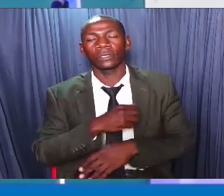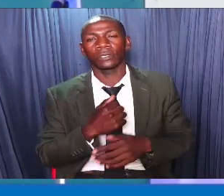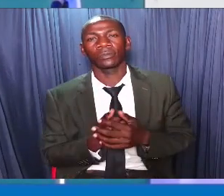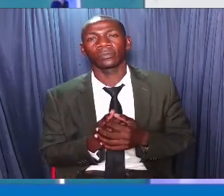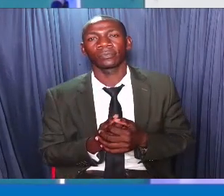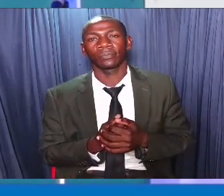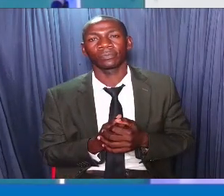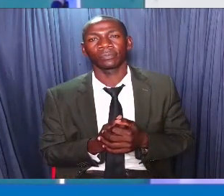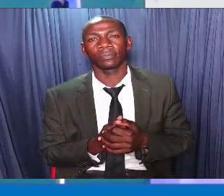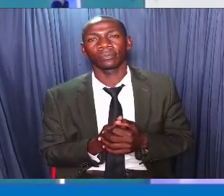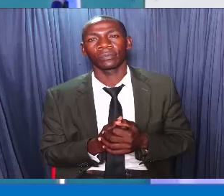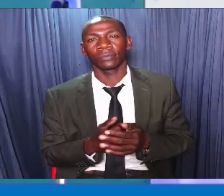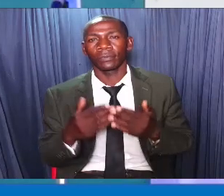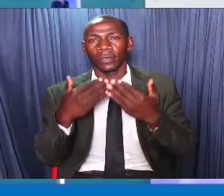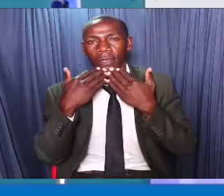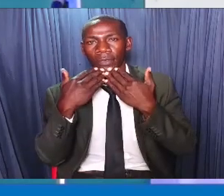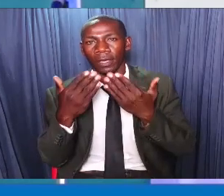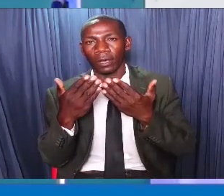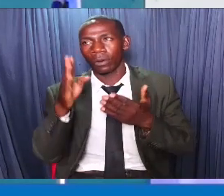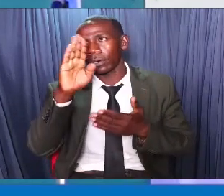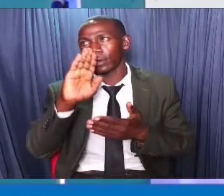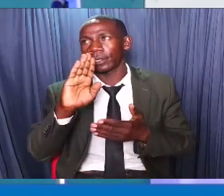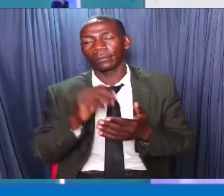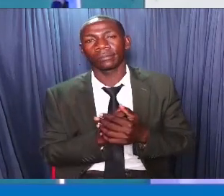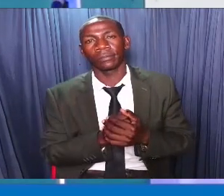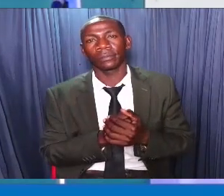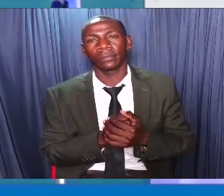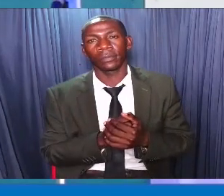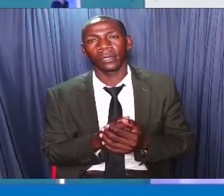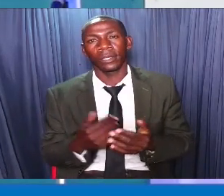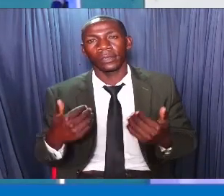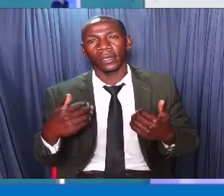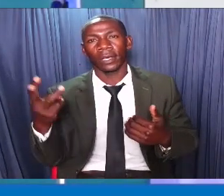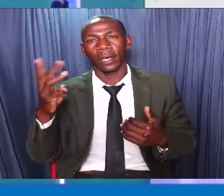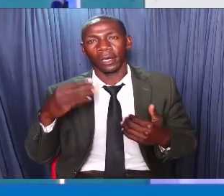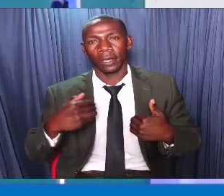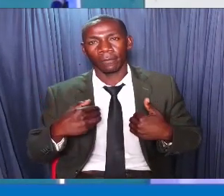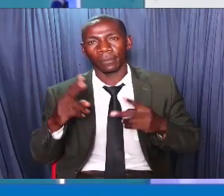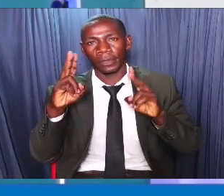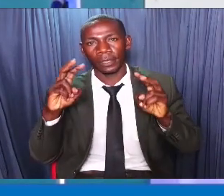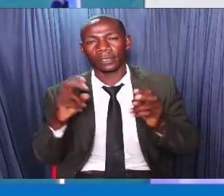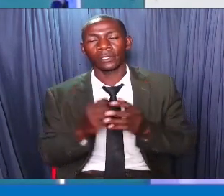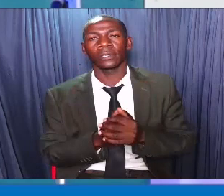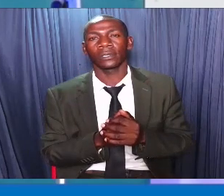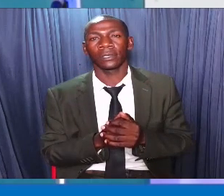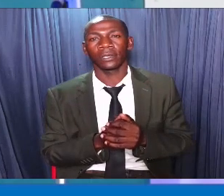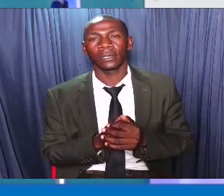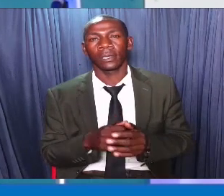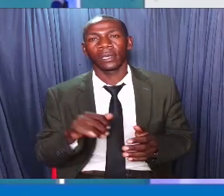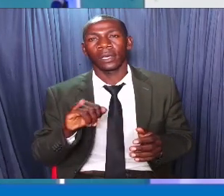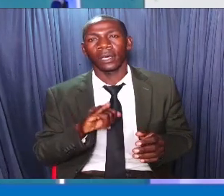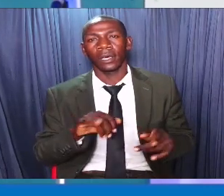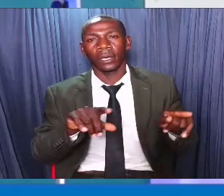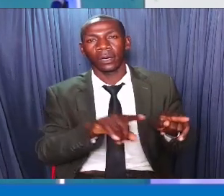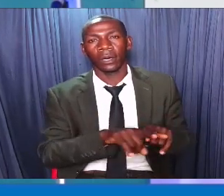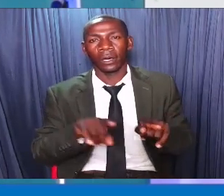2 days. Nashukuru. I thank God. Walikuwa na amani. They had peace. Nami nikashukuru Mungu